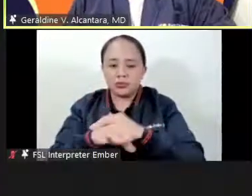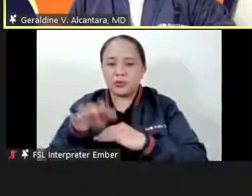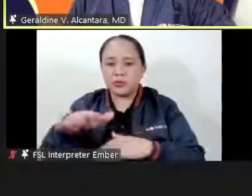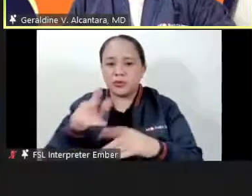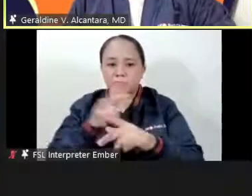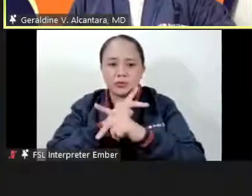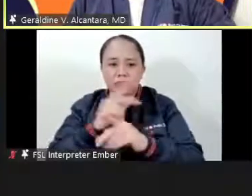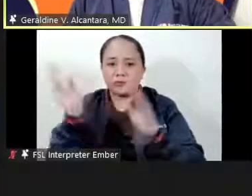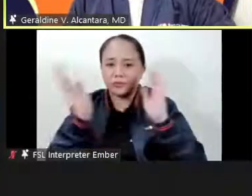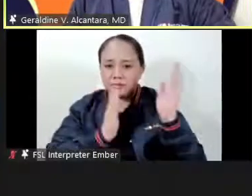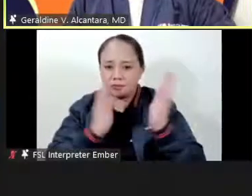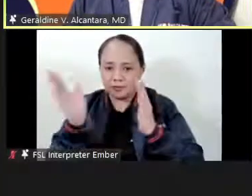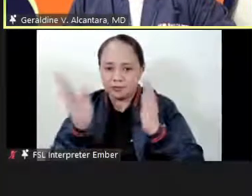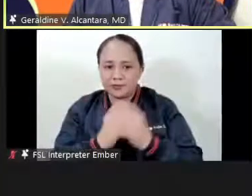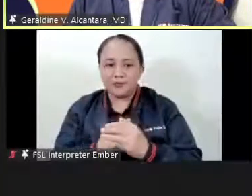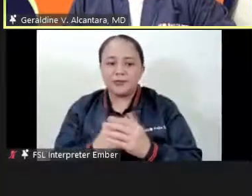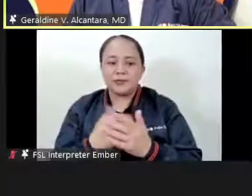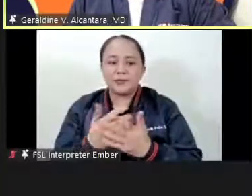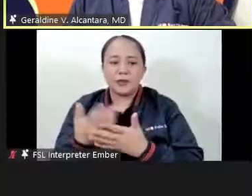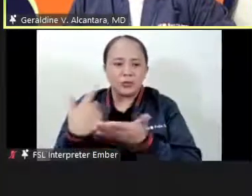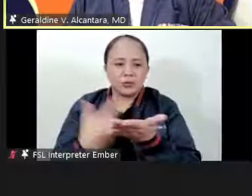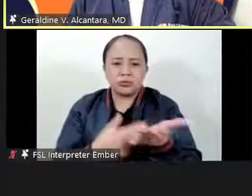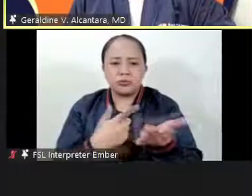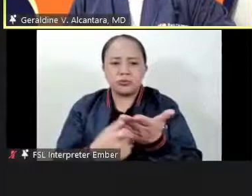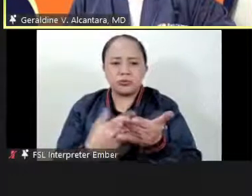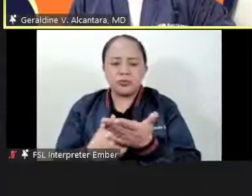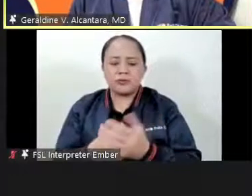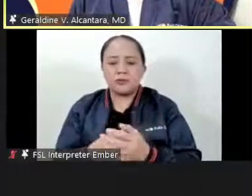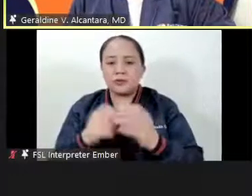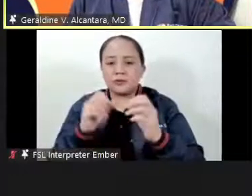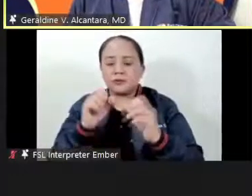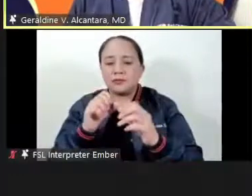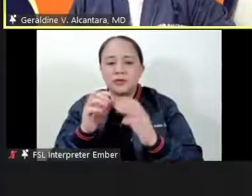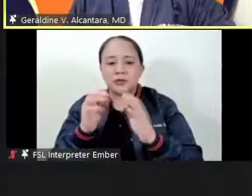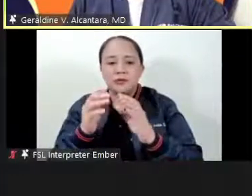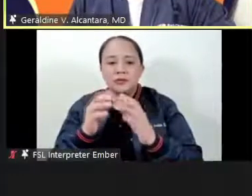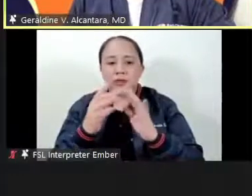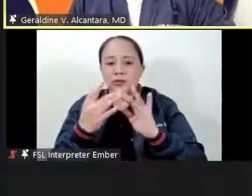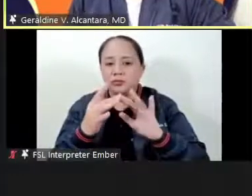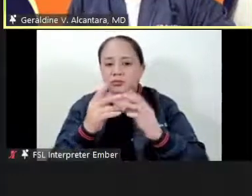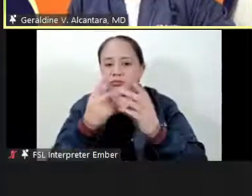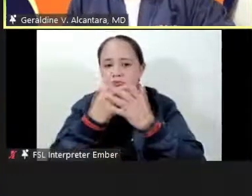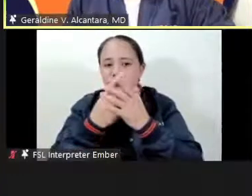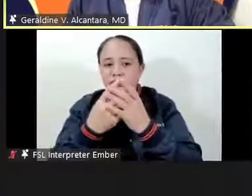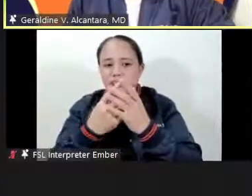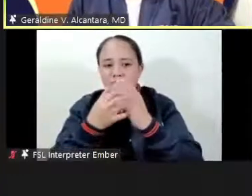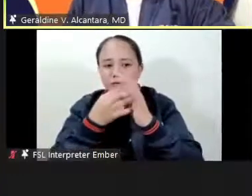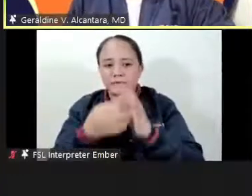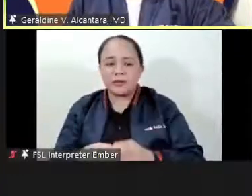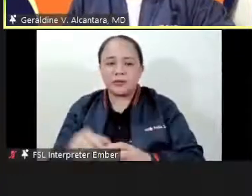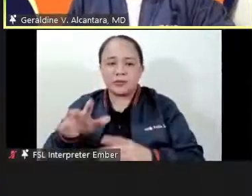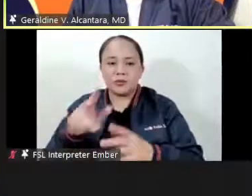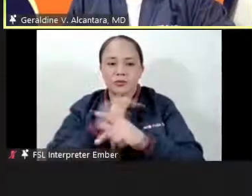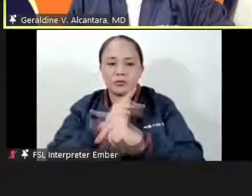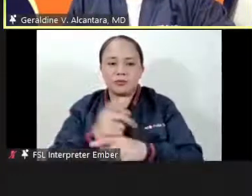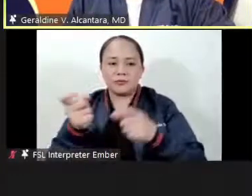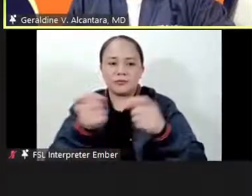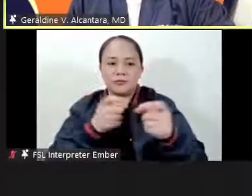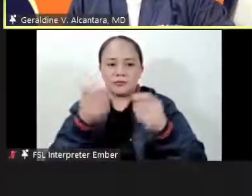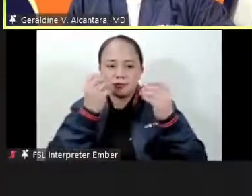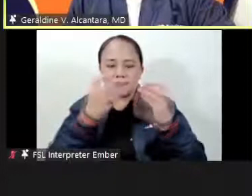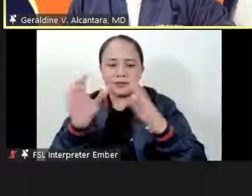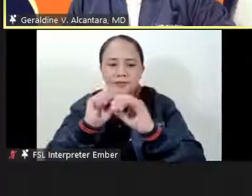protection services and to discuss how the web-based child protection management information